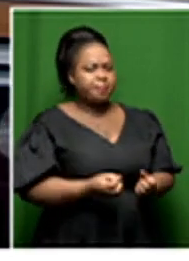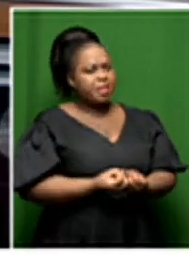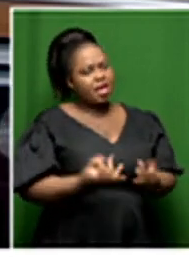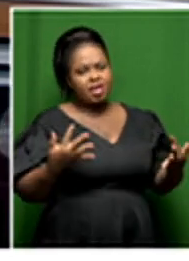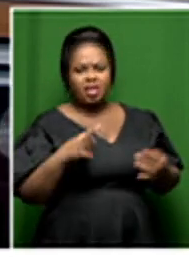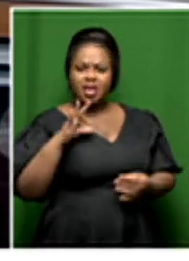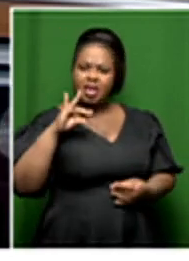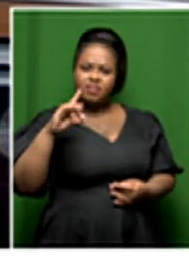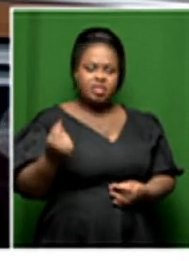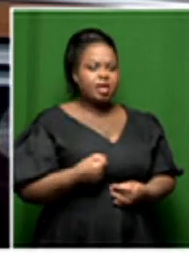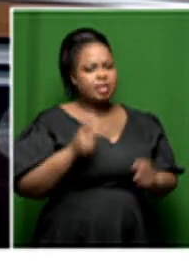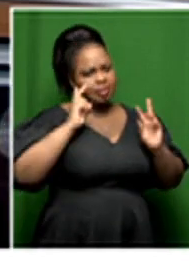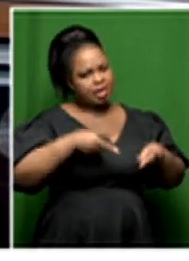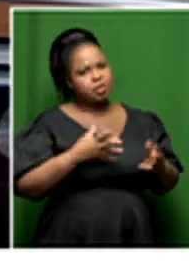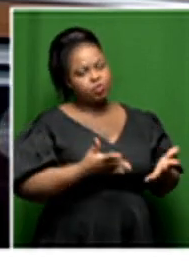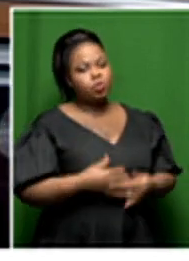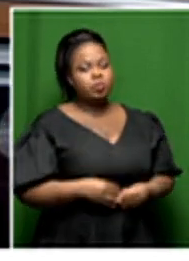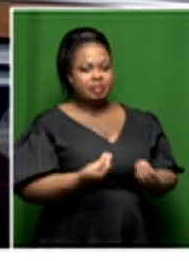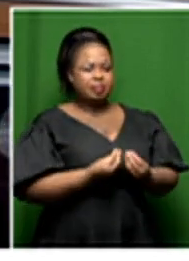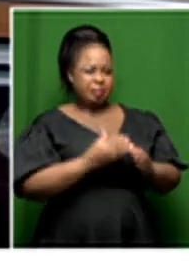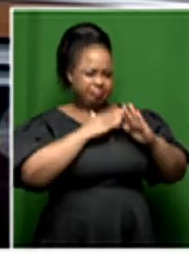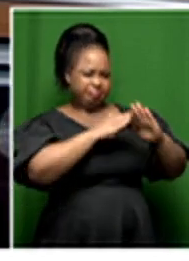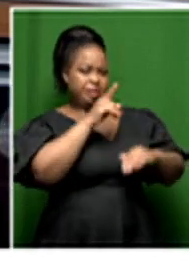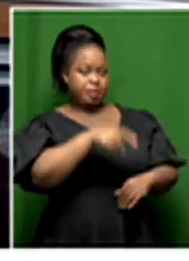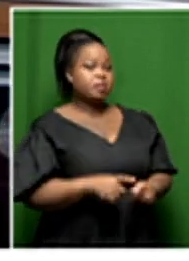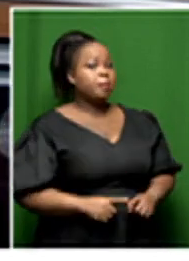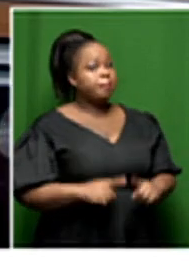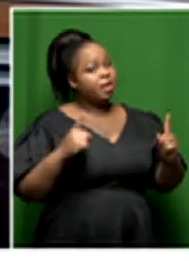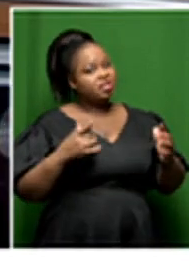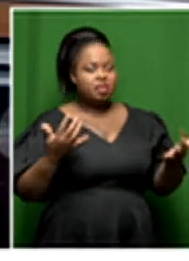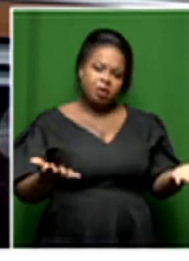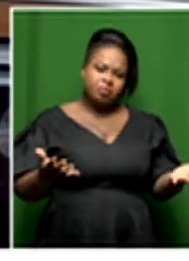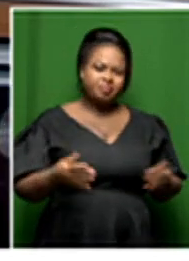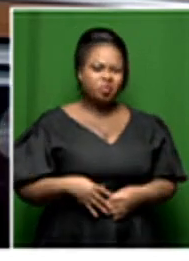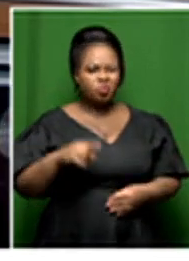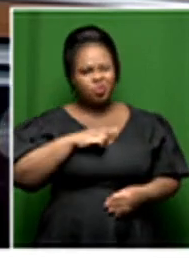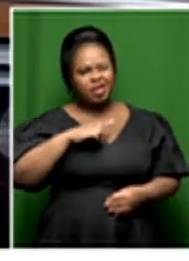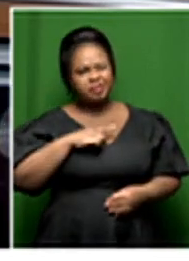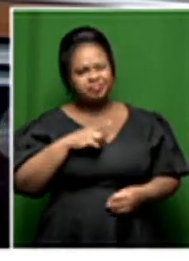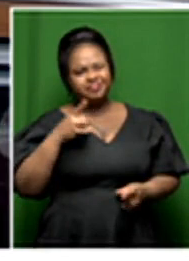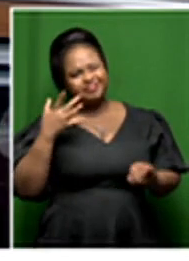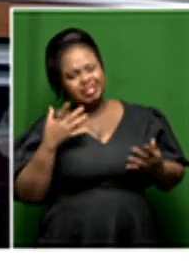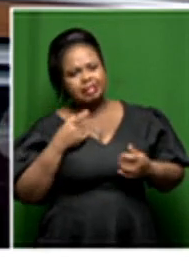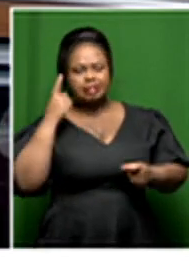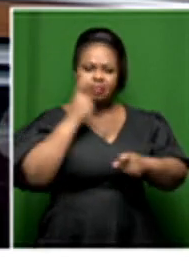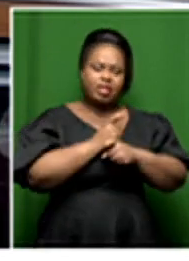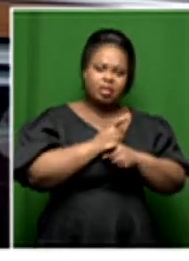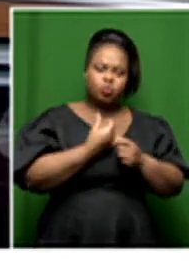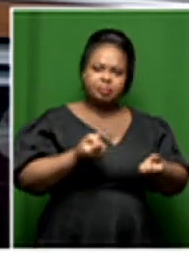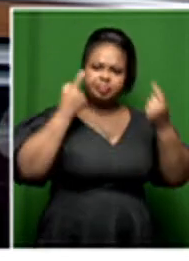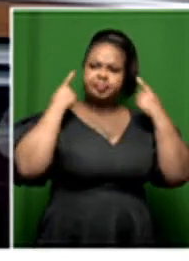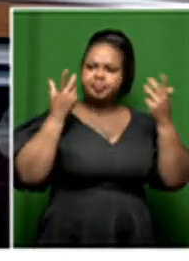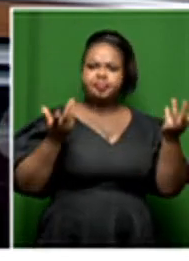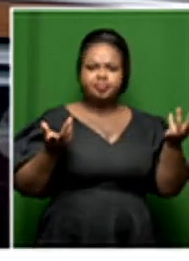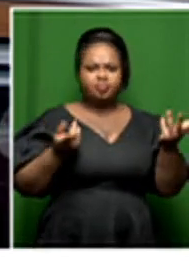numbers on a daily basis, and this is something we do need to prevent. However, I mean, it's sometimes it's difficult to understand why we